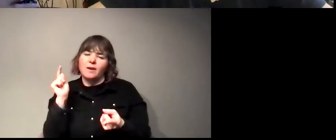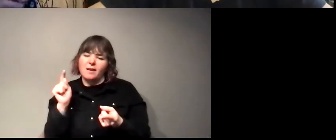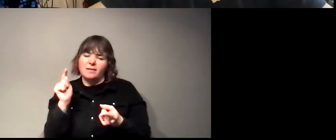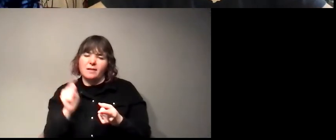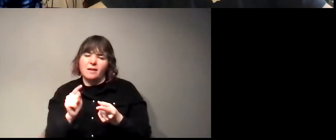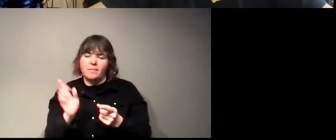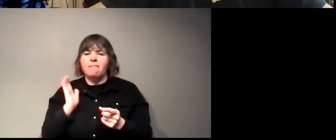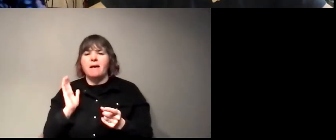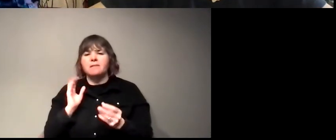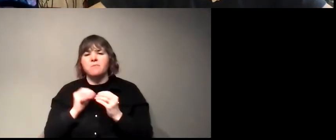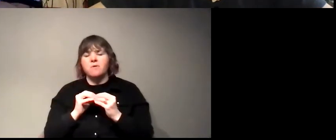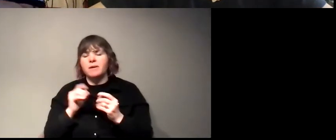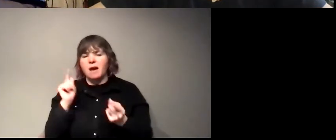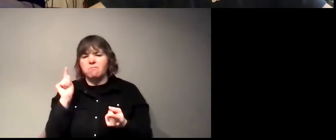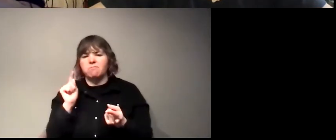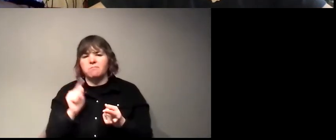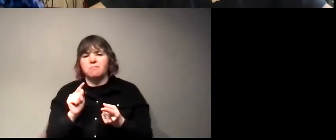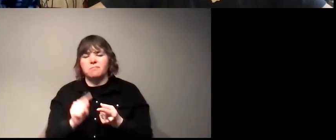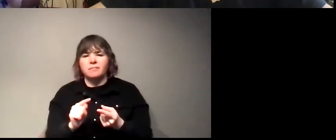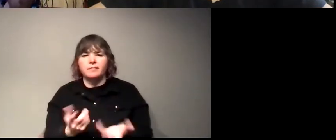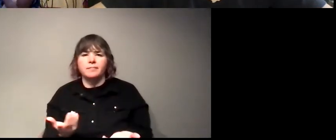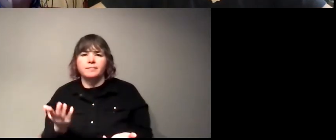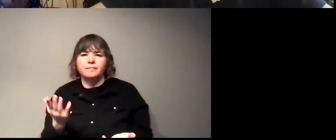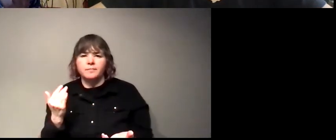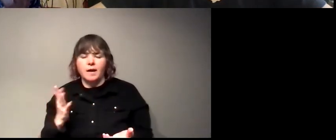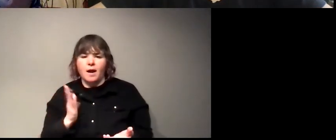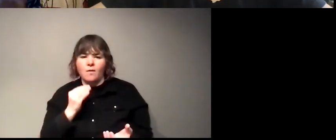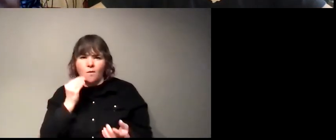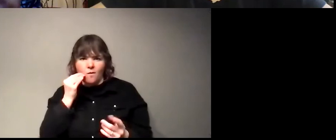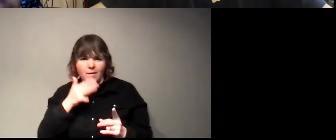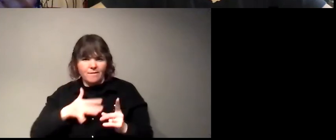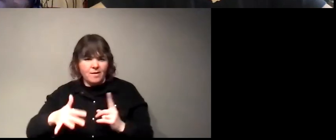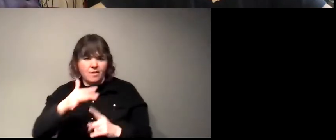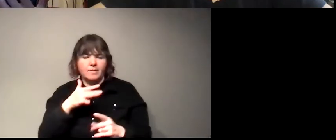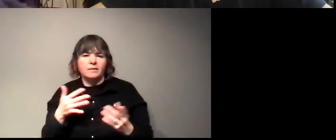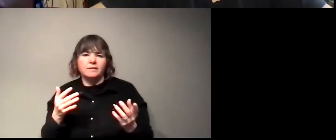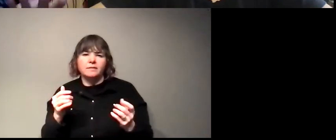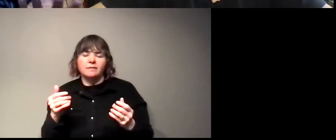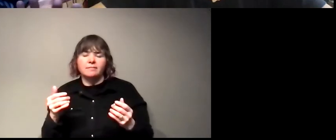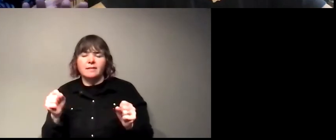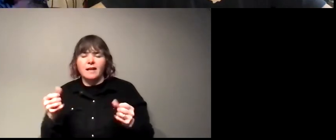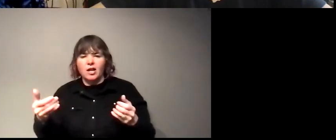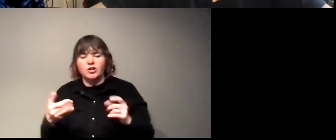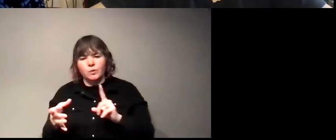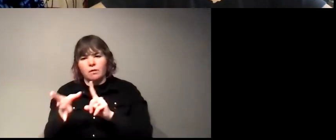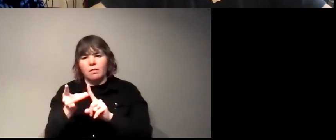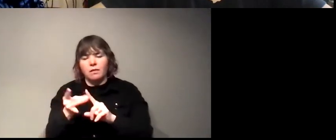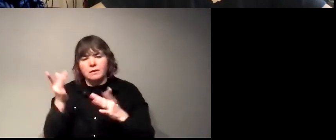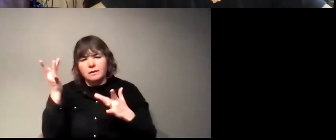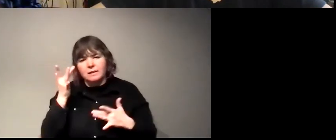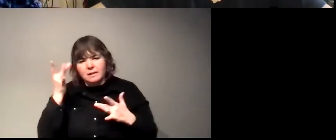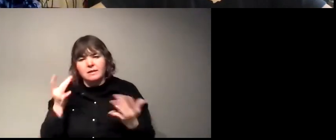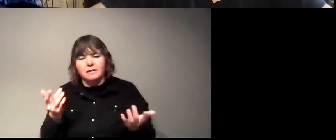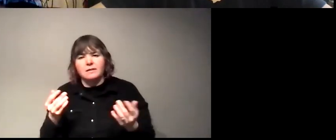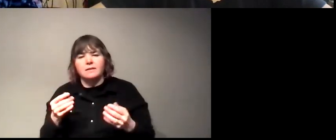to in the past, just because our home environments can introduce diseases. Right. So we want to make sure